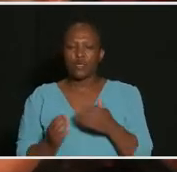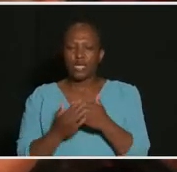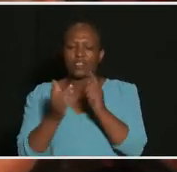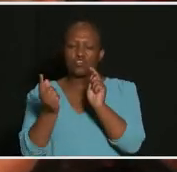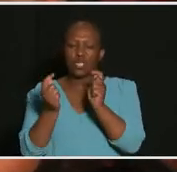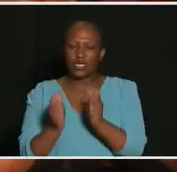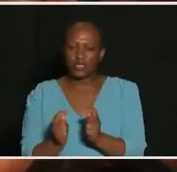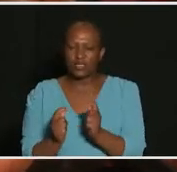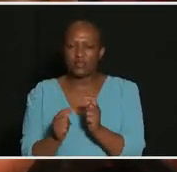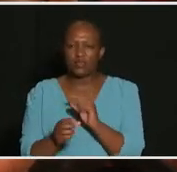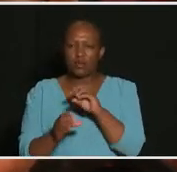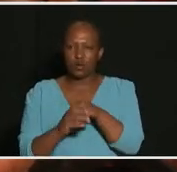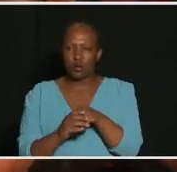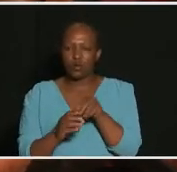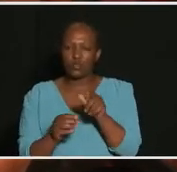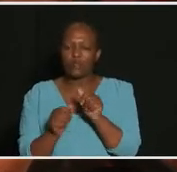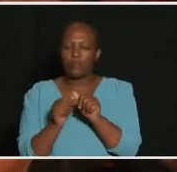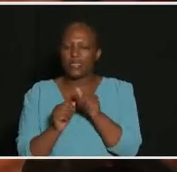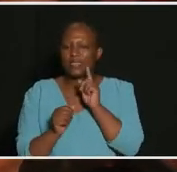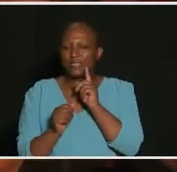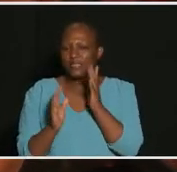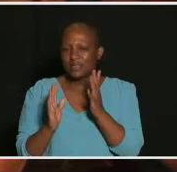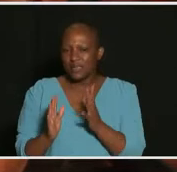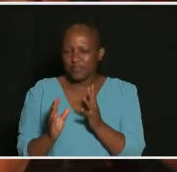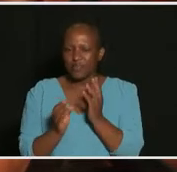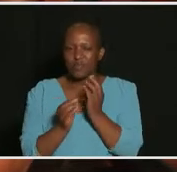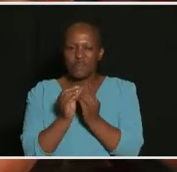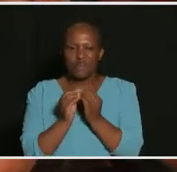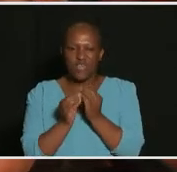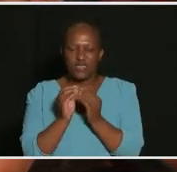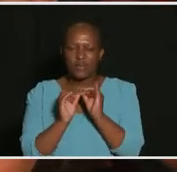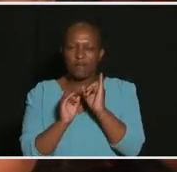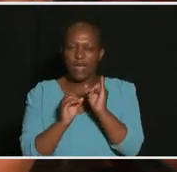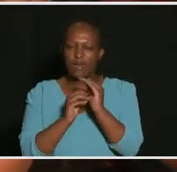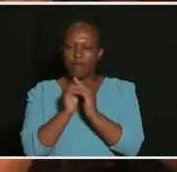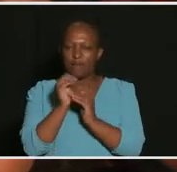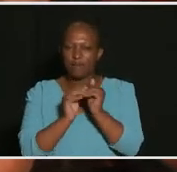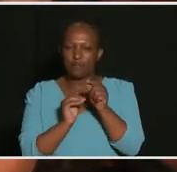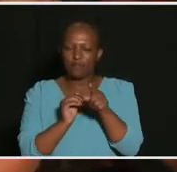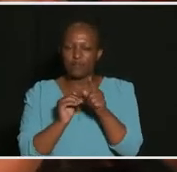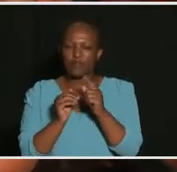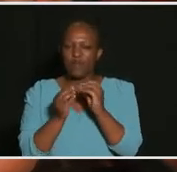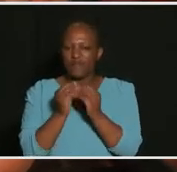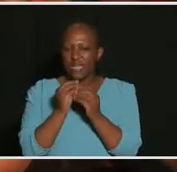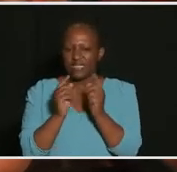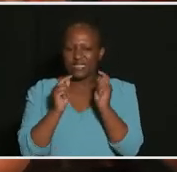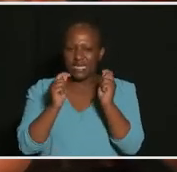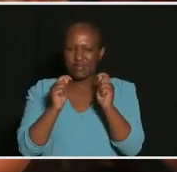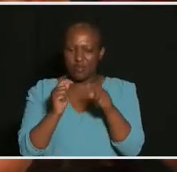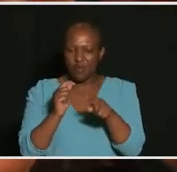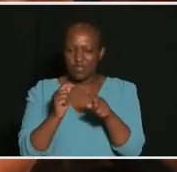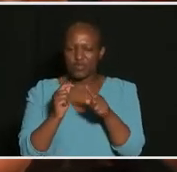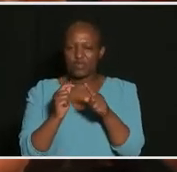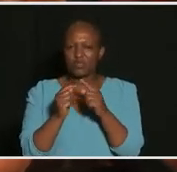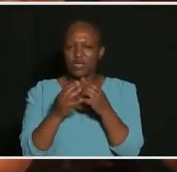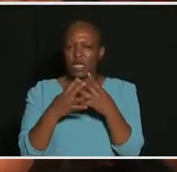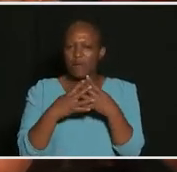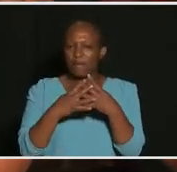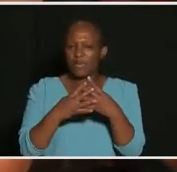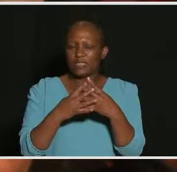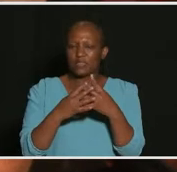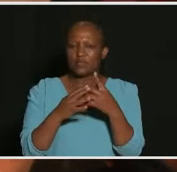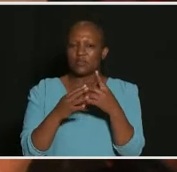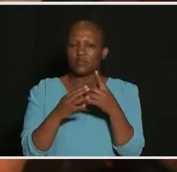include hiring better teachers fixing bad infrastructure fixing transport issues imprisoning abusive